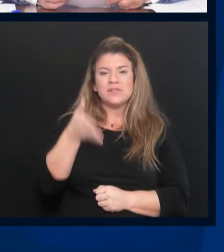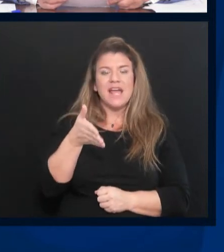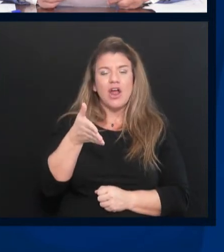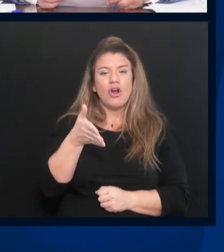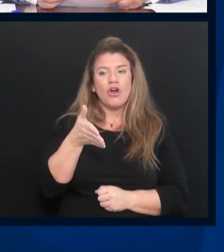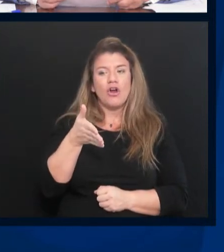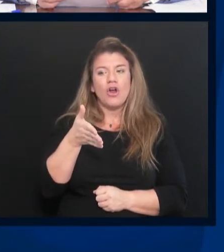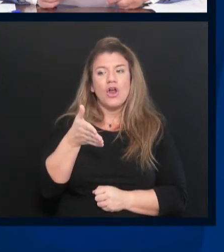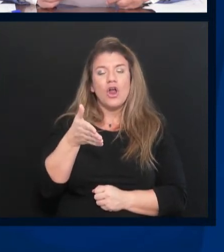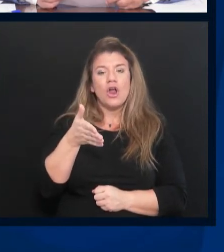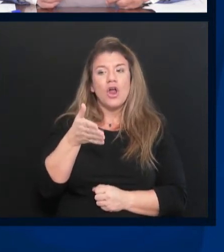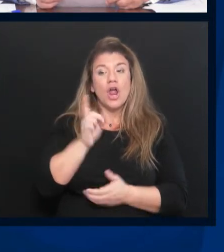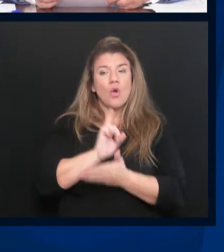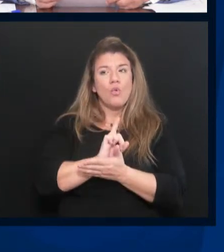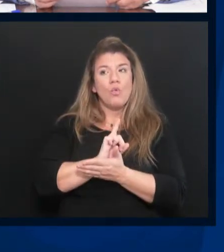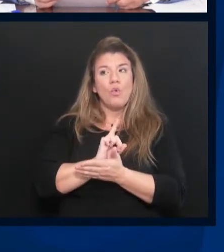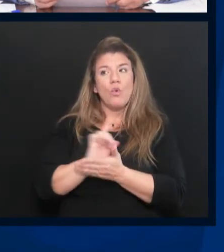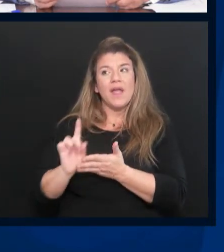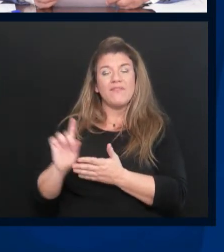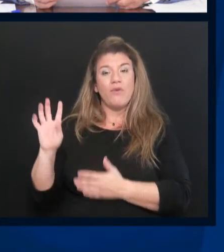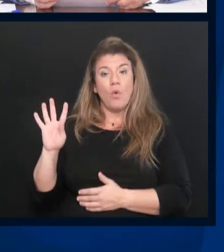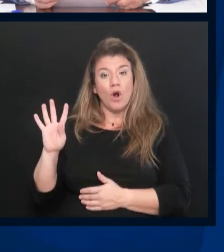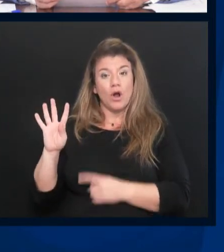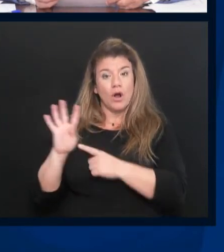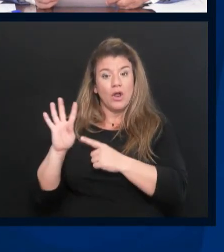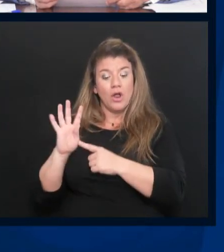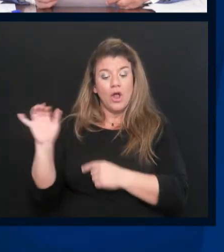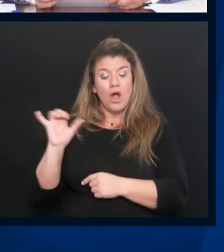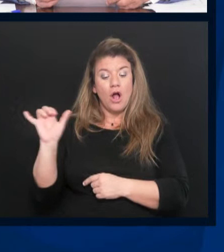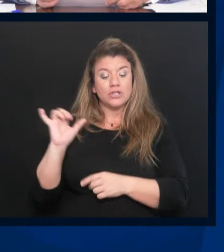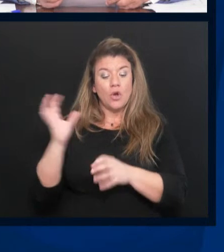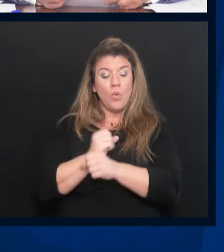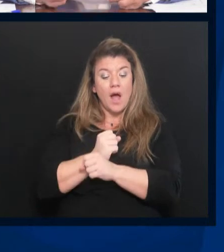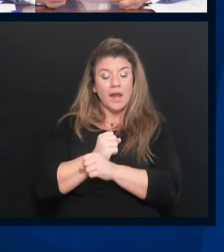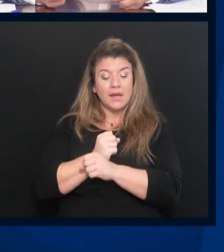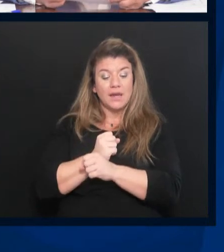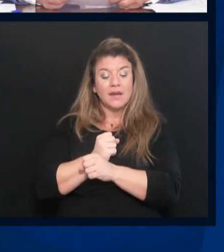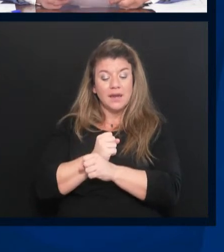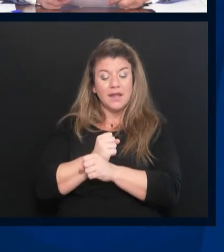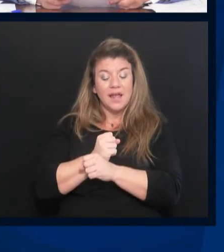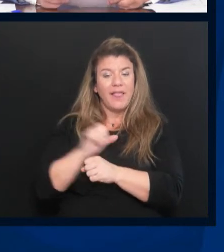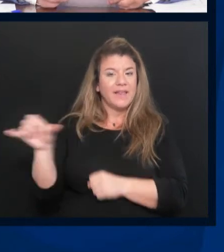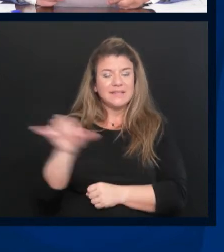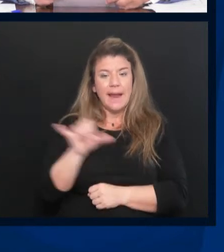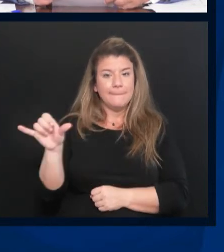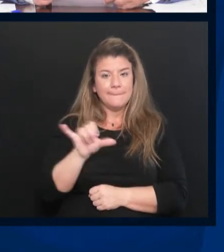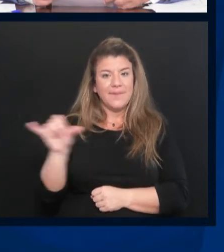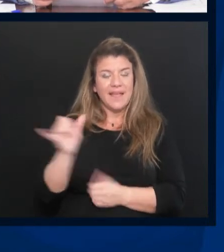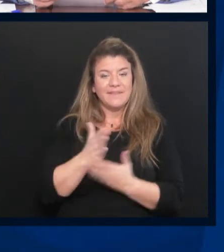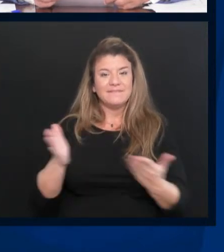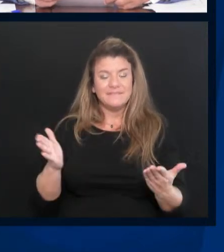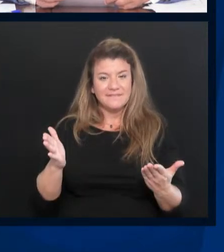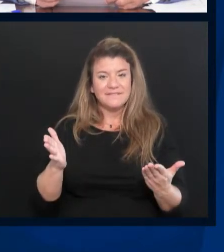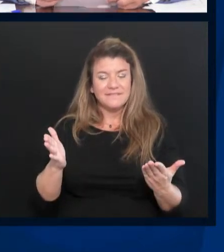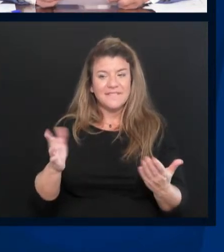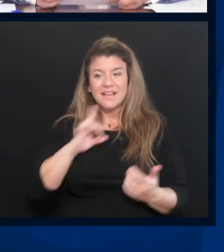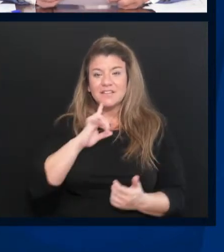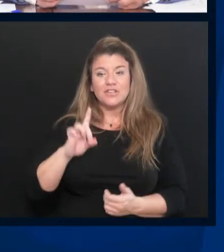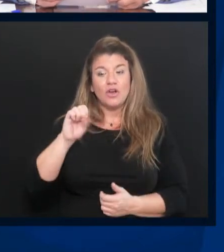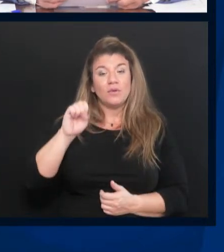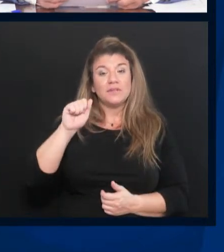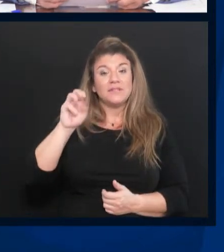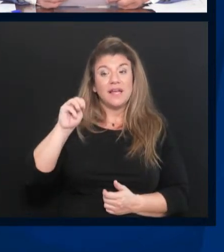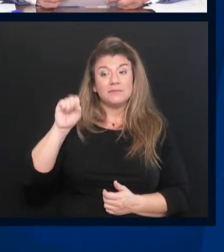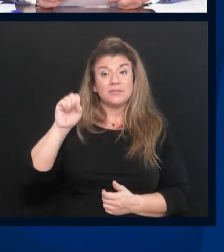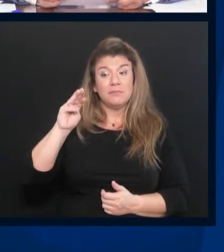know, that in week 4 also won, you know, the same thing. And so Sam Smith